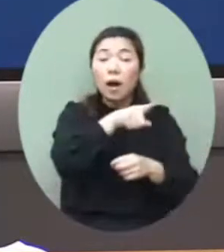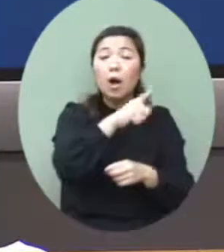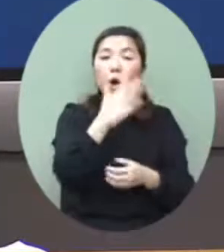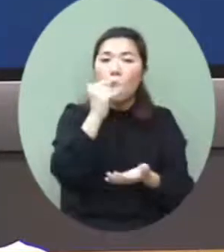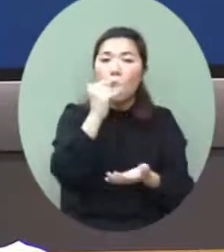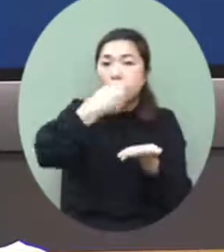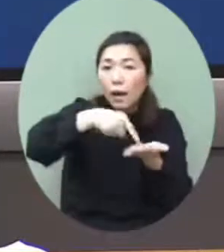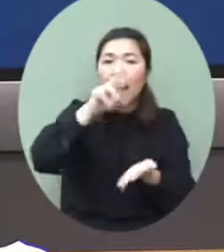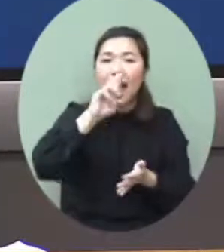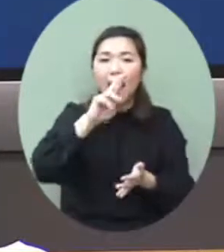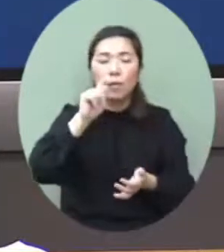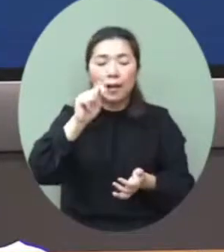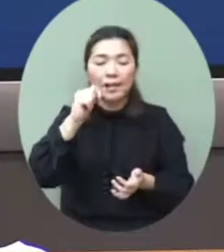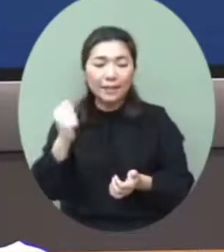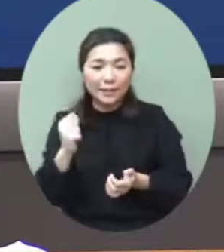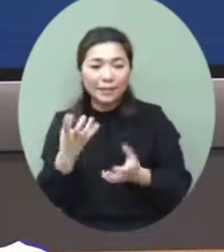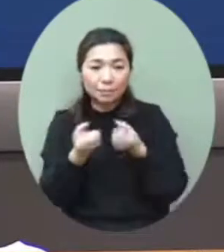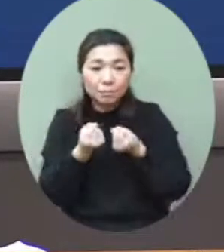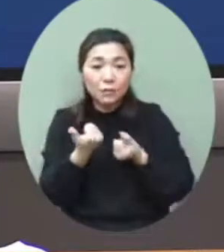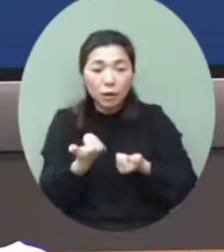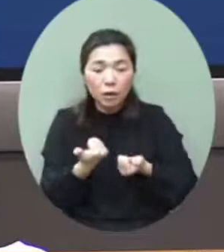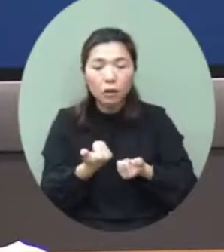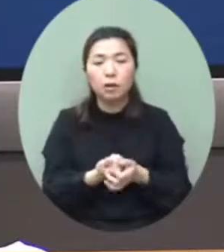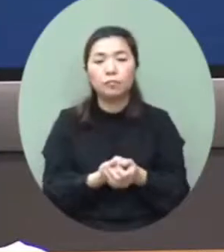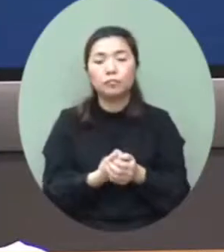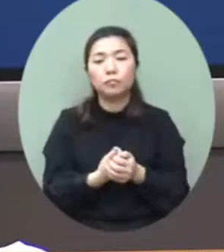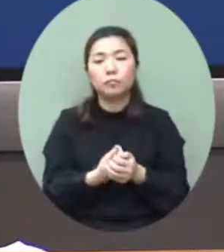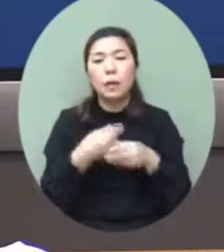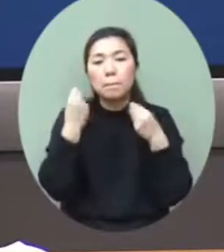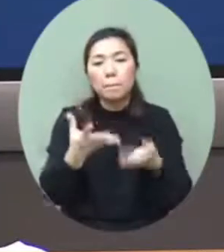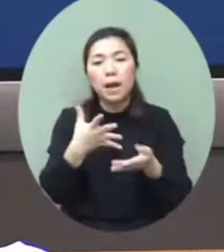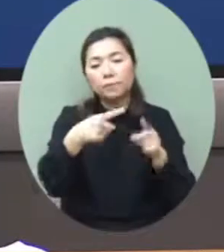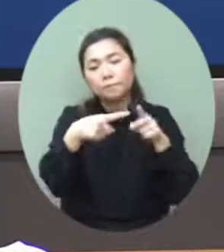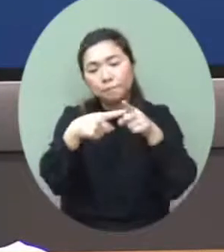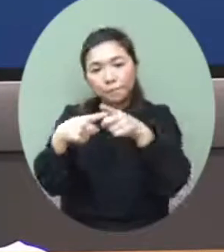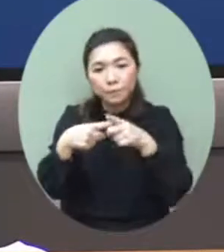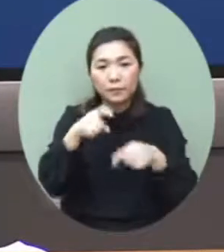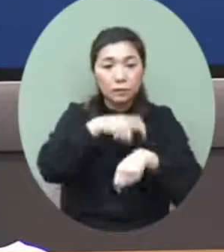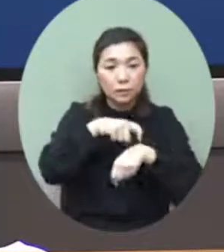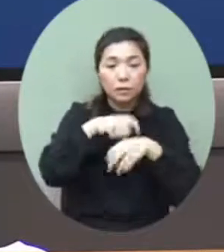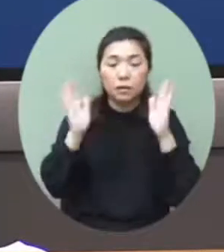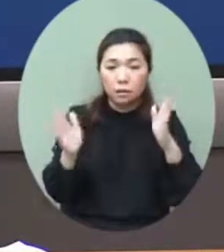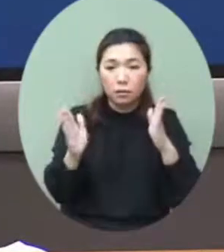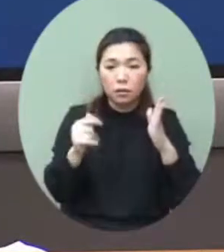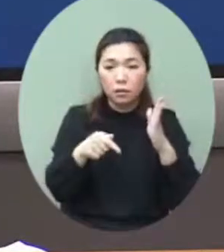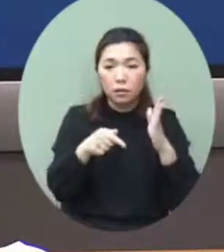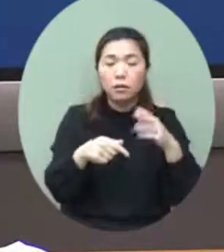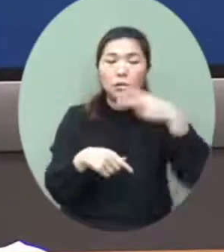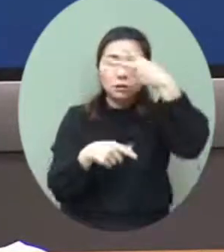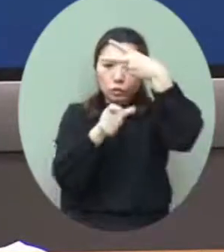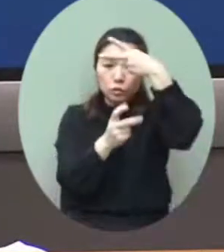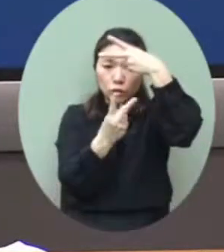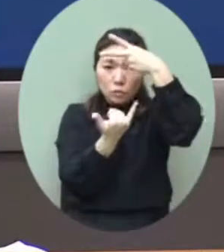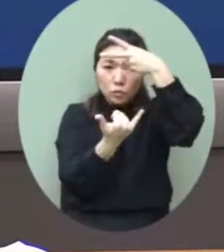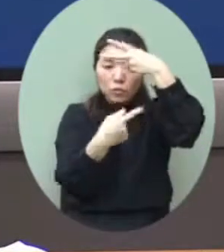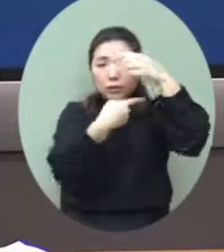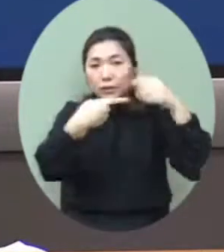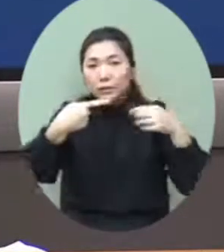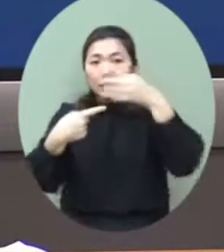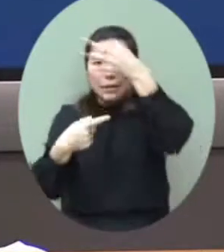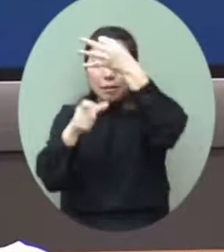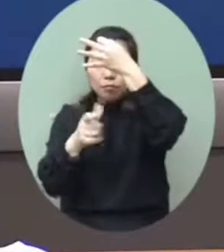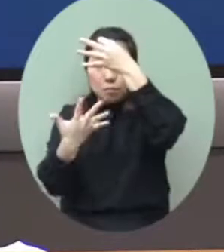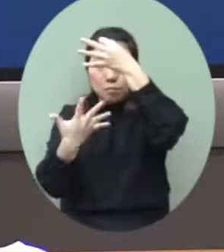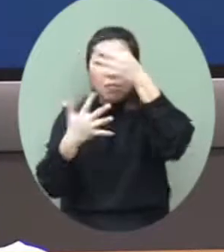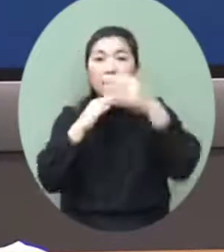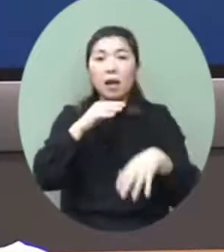of March, because as I said, we announced on the 25th of February that we accept an RAT positive result as a